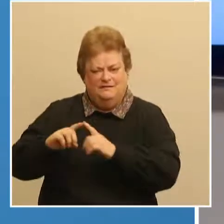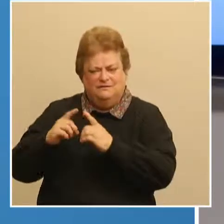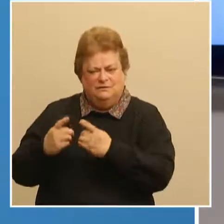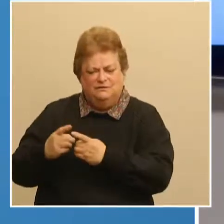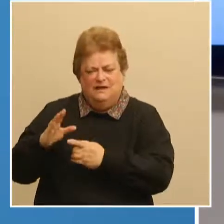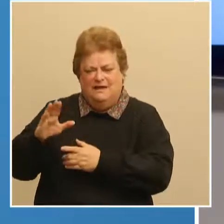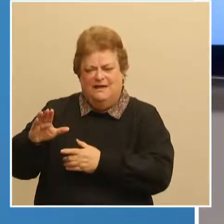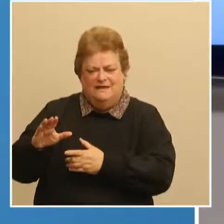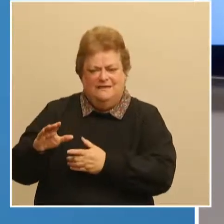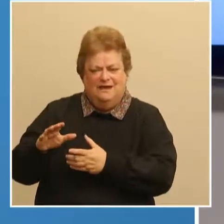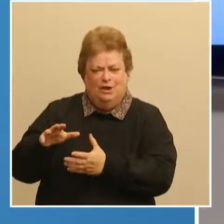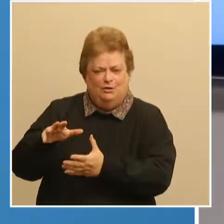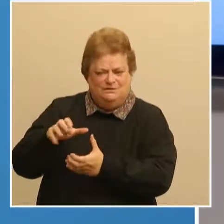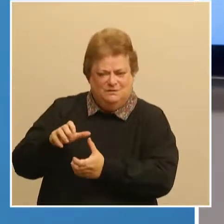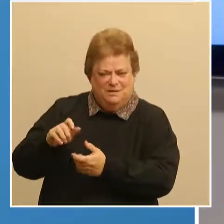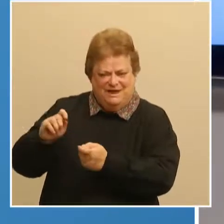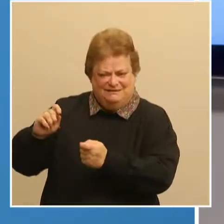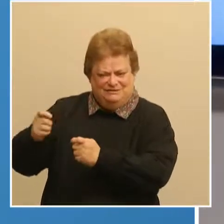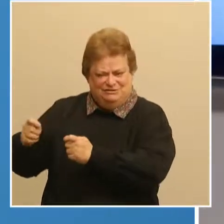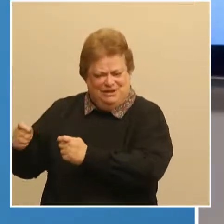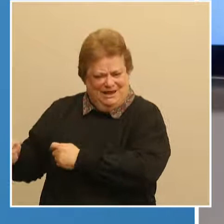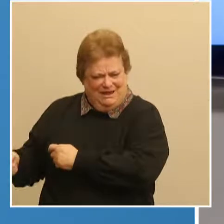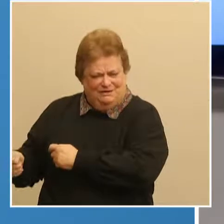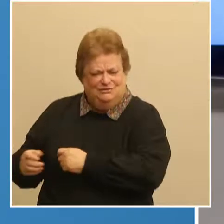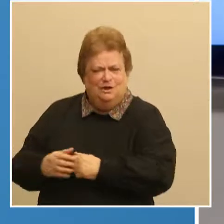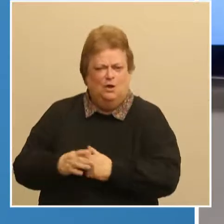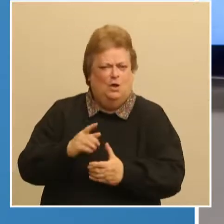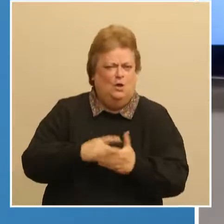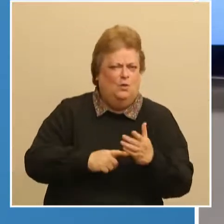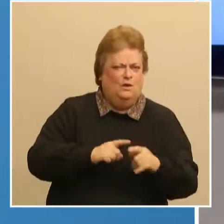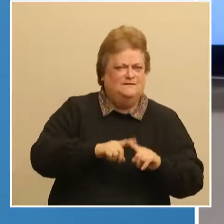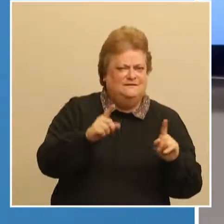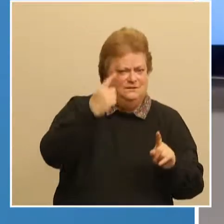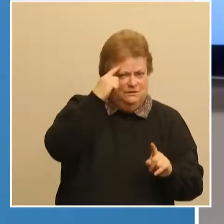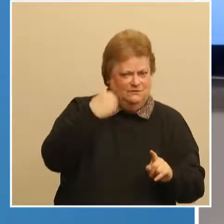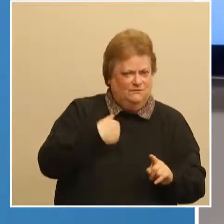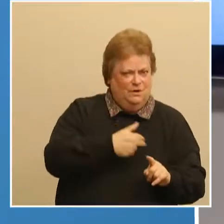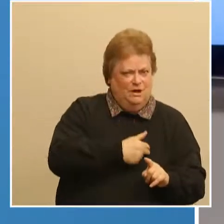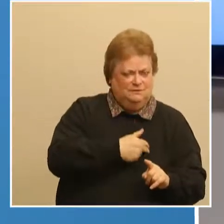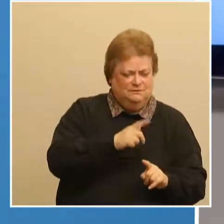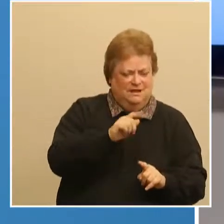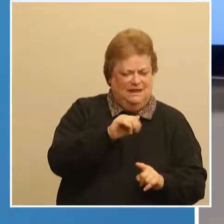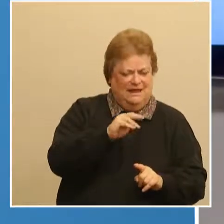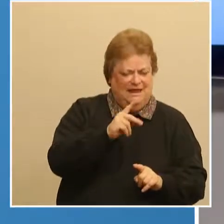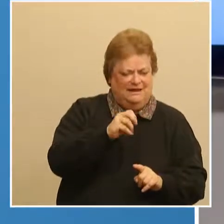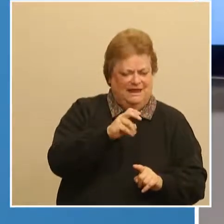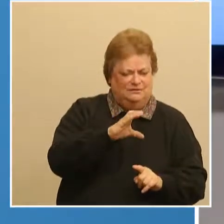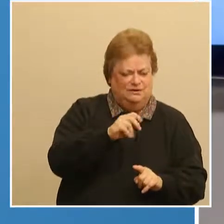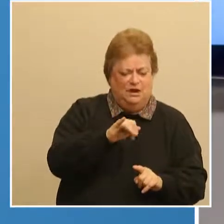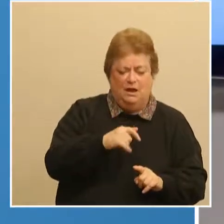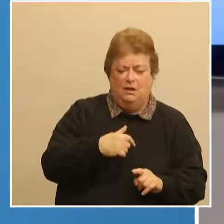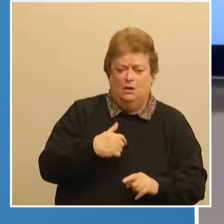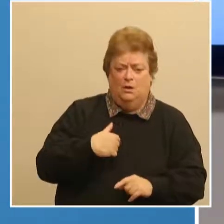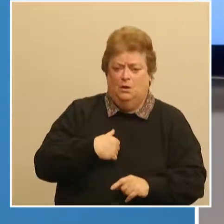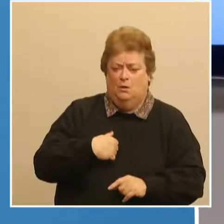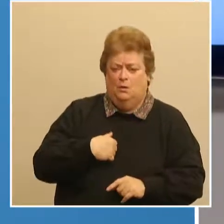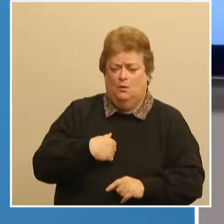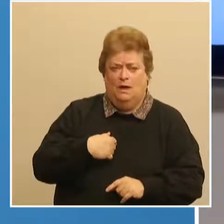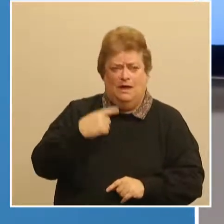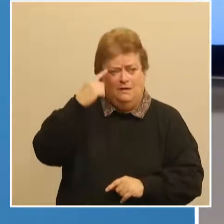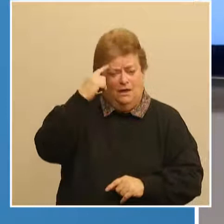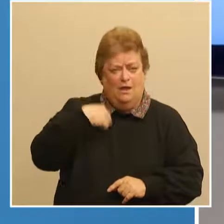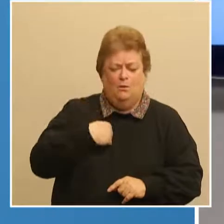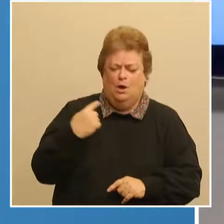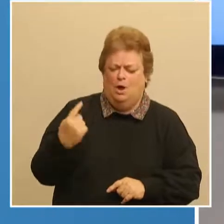supply chains were interrupted. What's different about us? I don't know. We've always thought we're very special